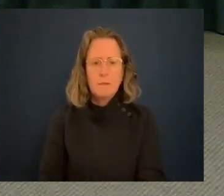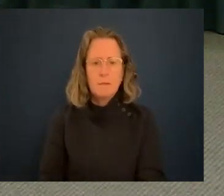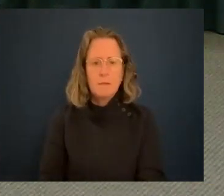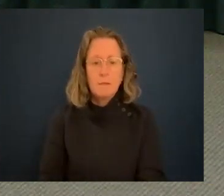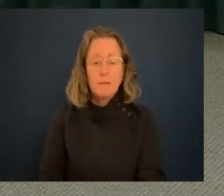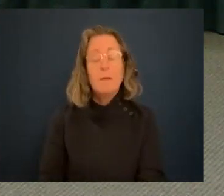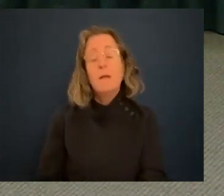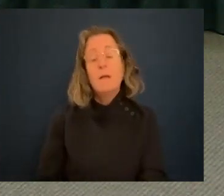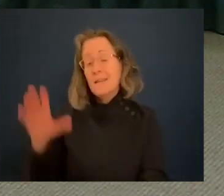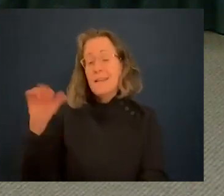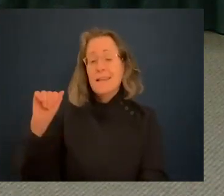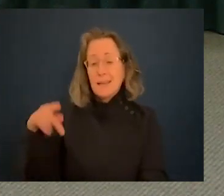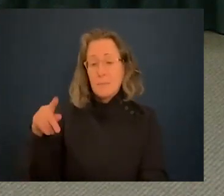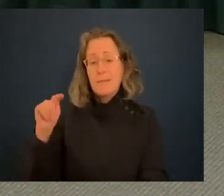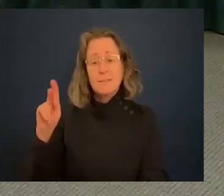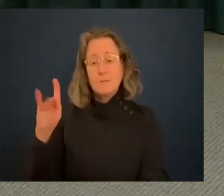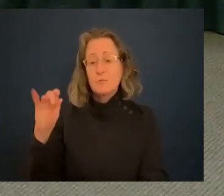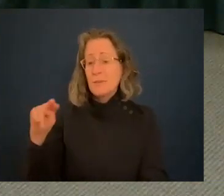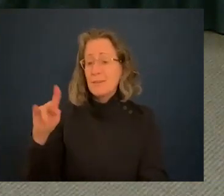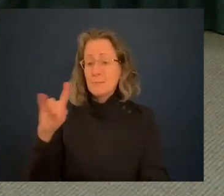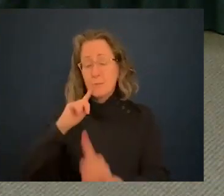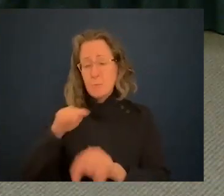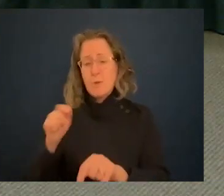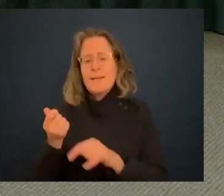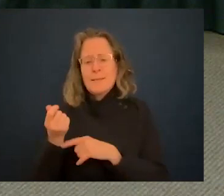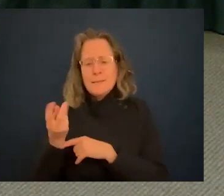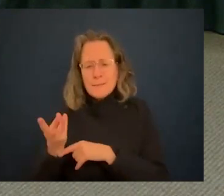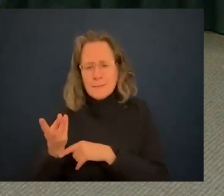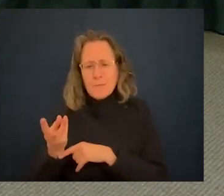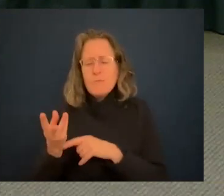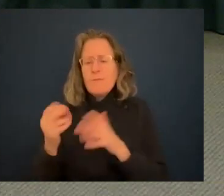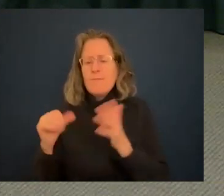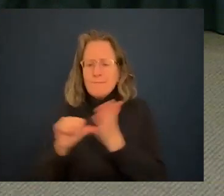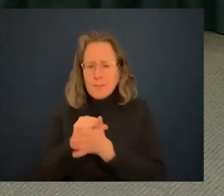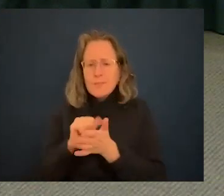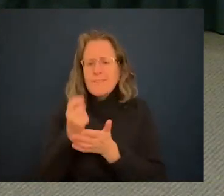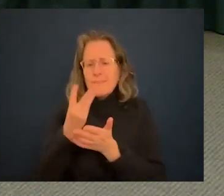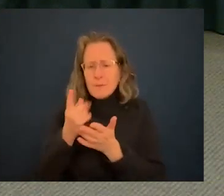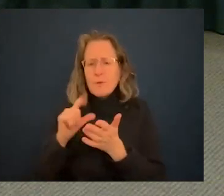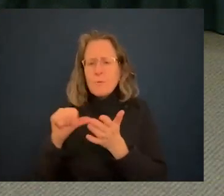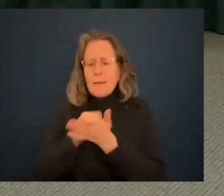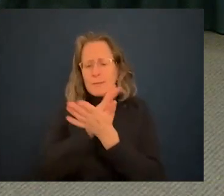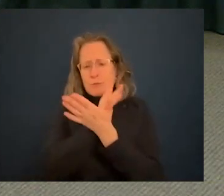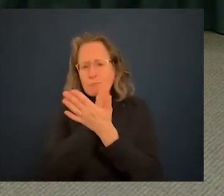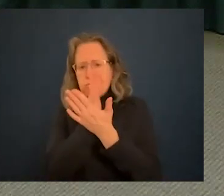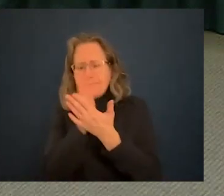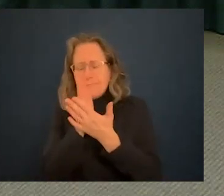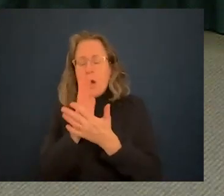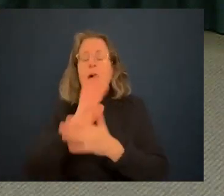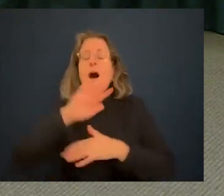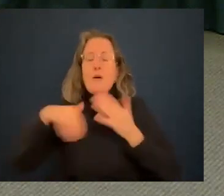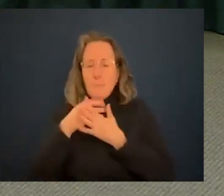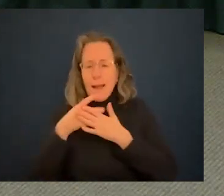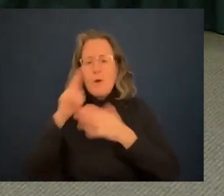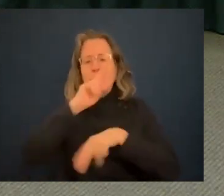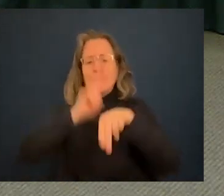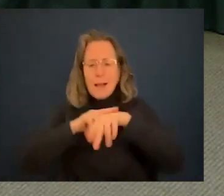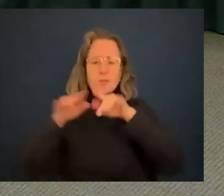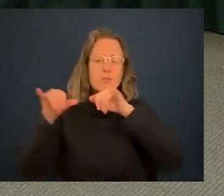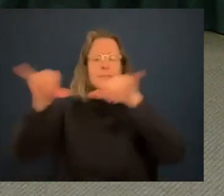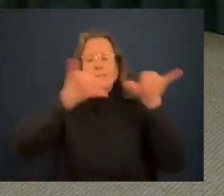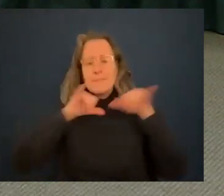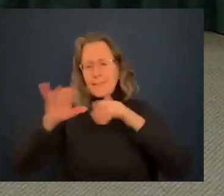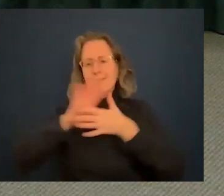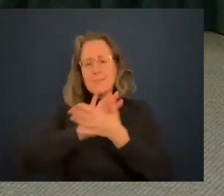try and Report was about simple wave standards for the fire department um yeah